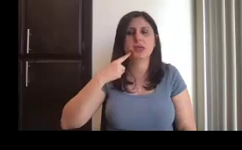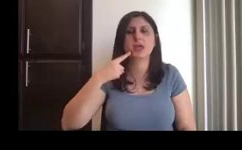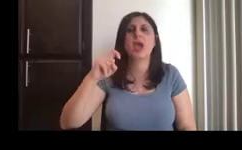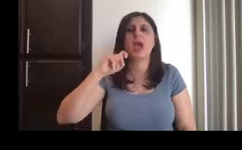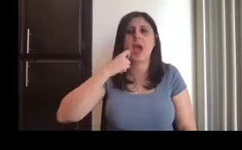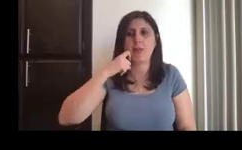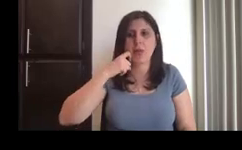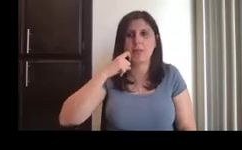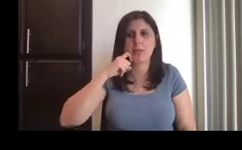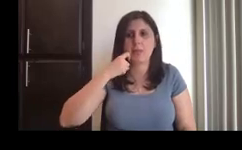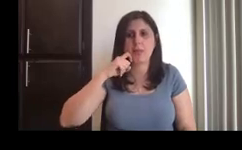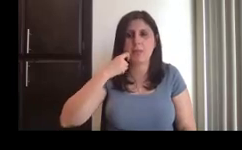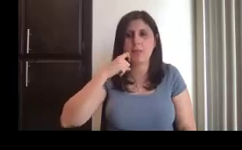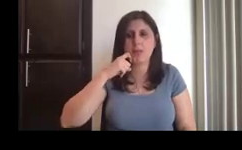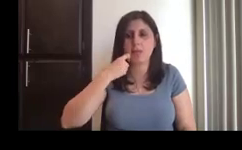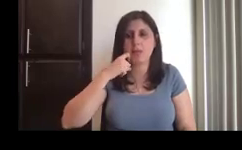Candy, apple.